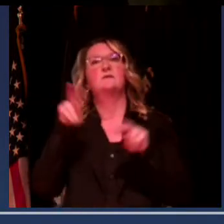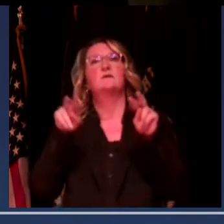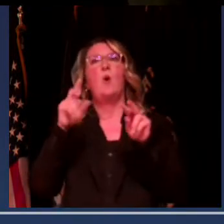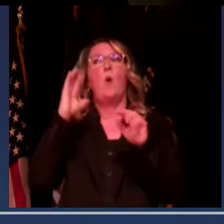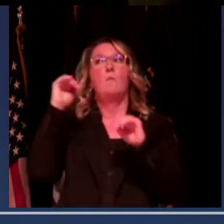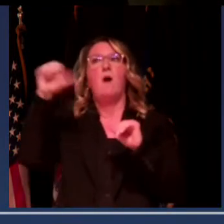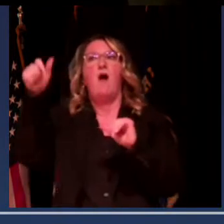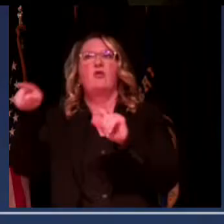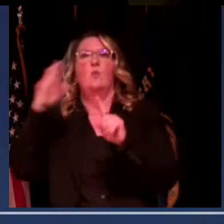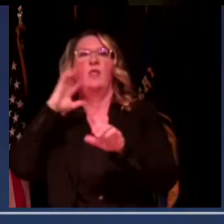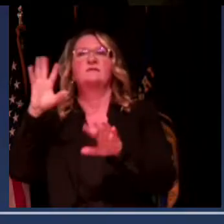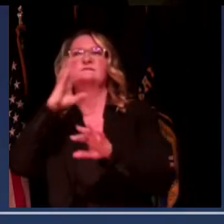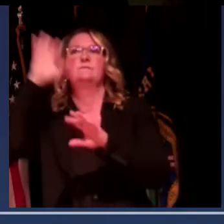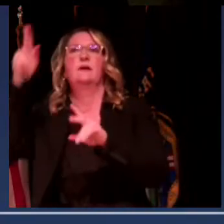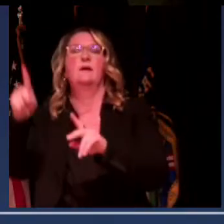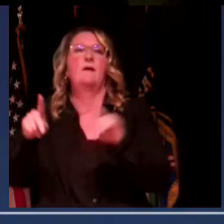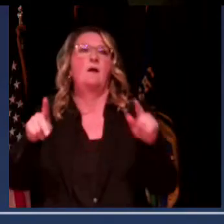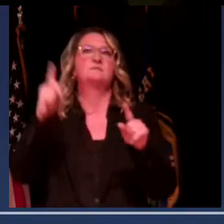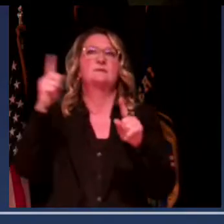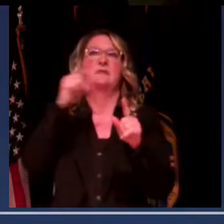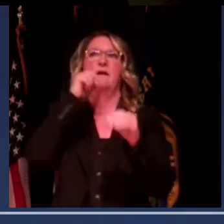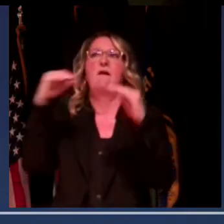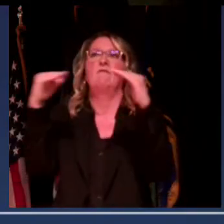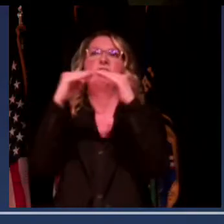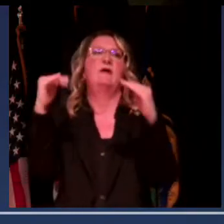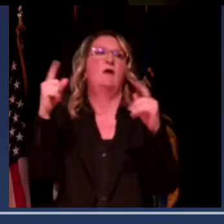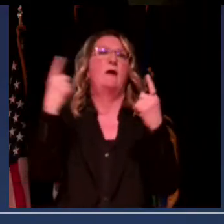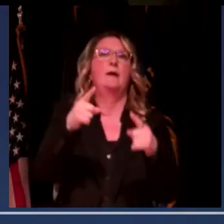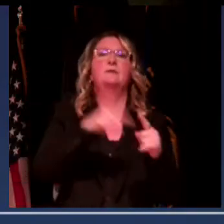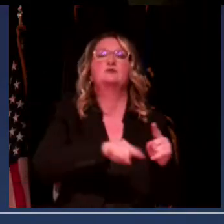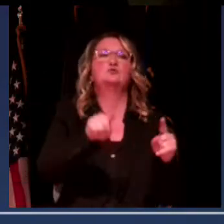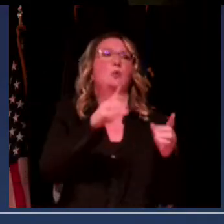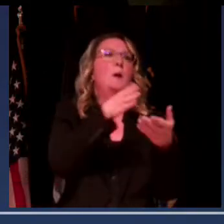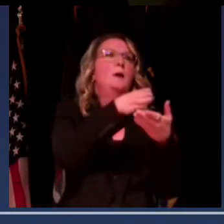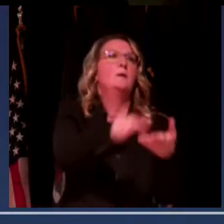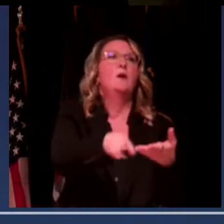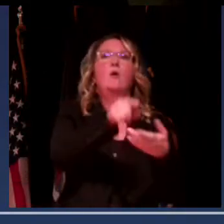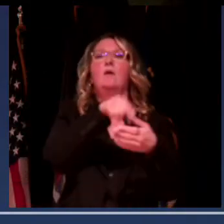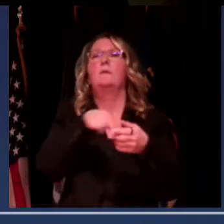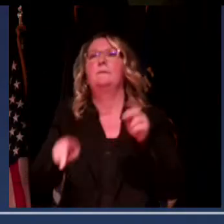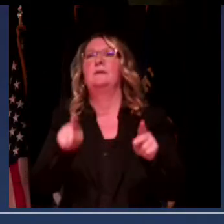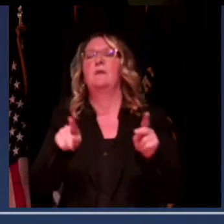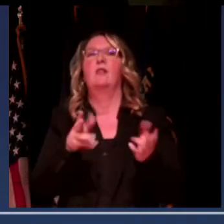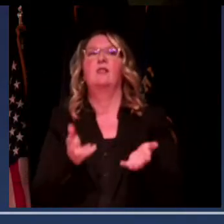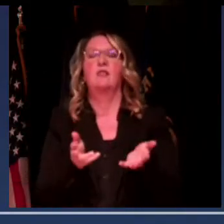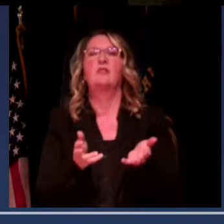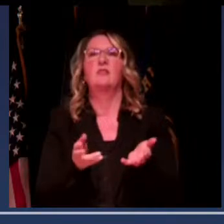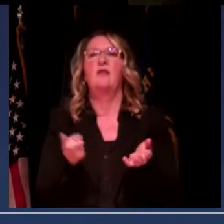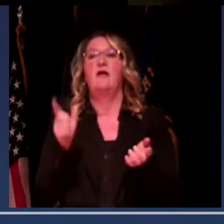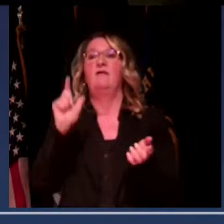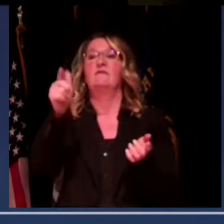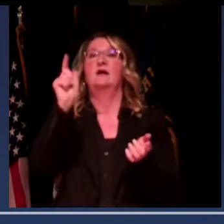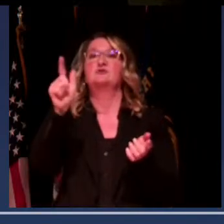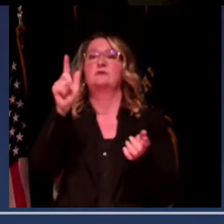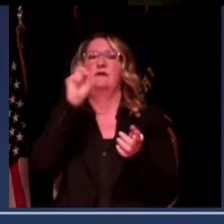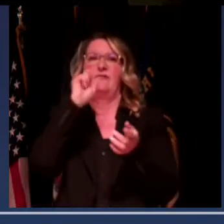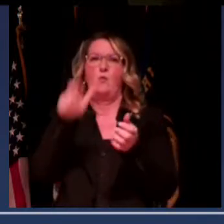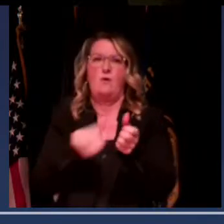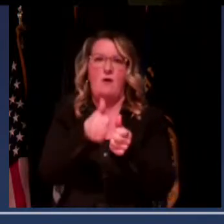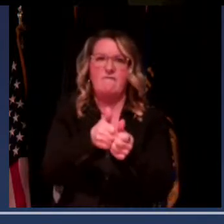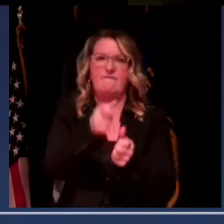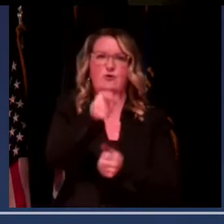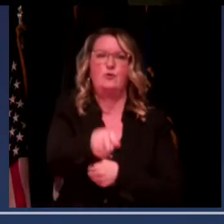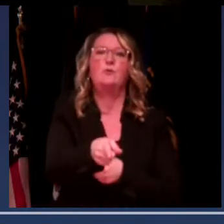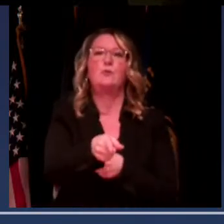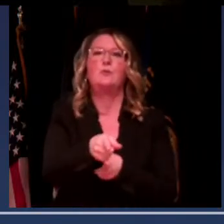speak out against unjust actions taken towards minorities and marginalized people, eventually they will come for you, and